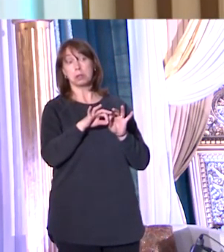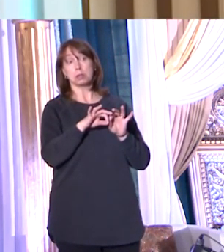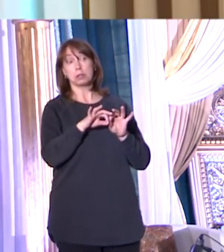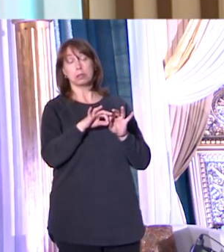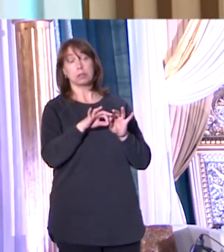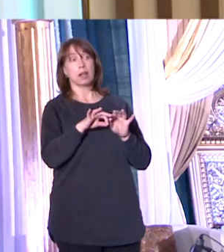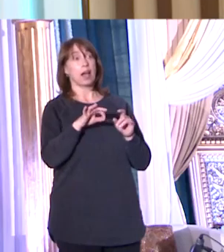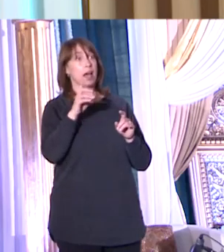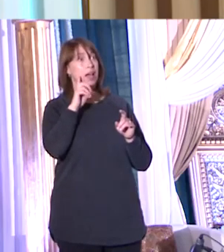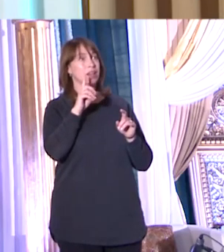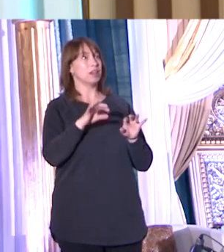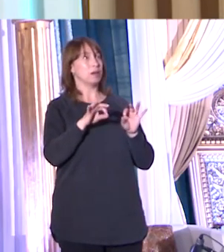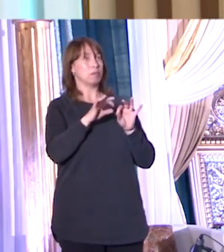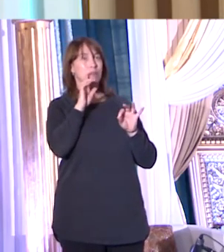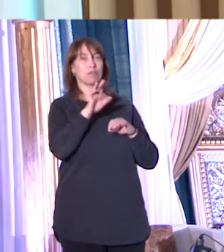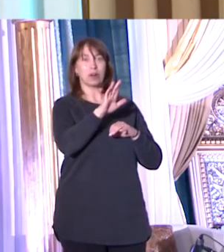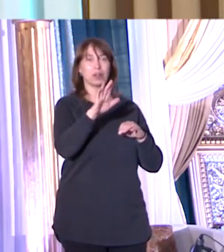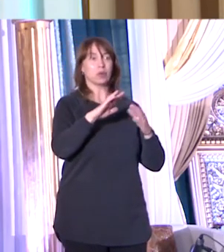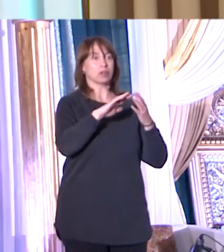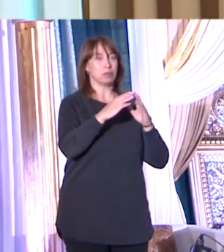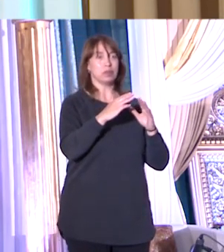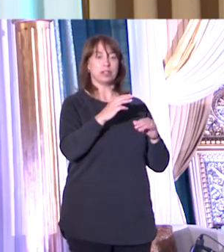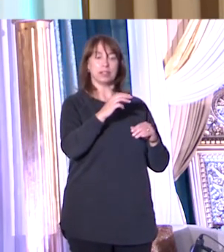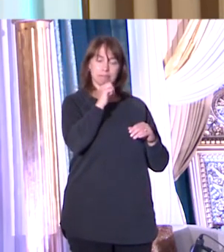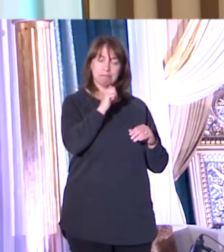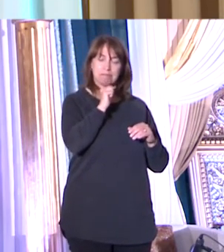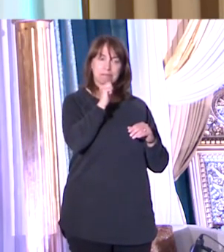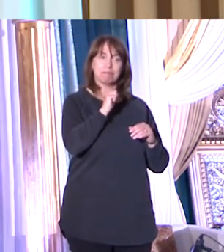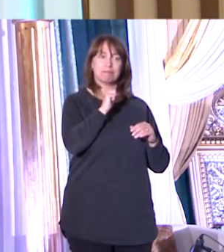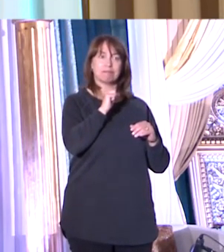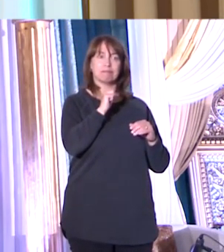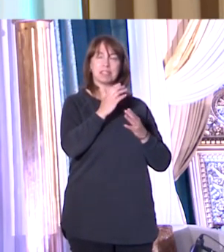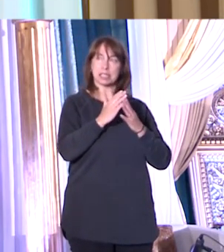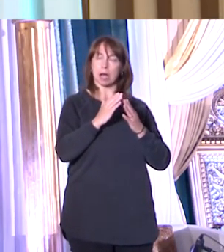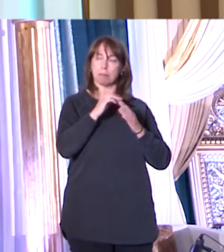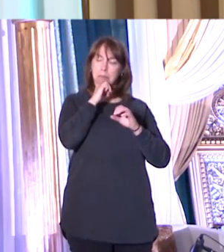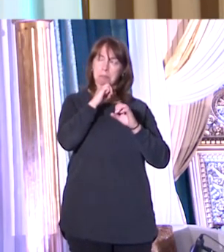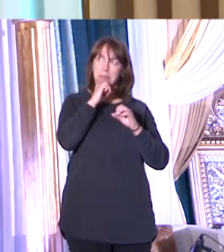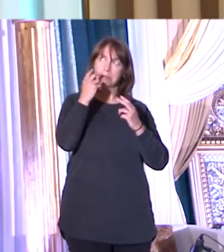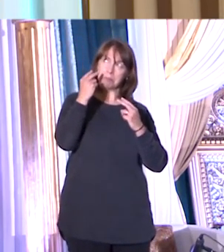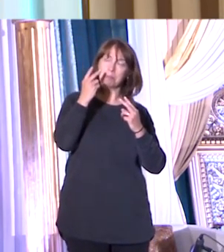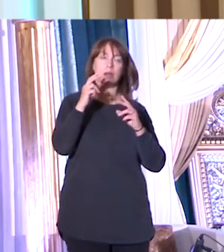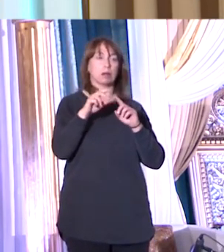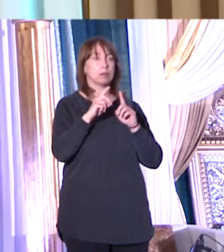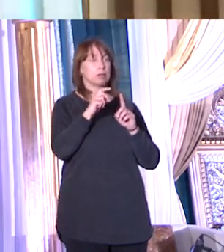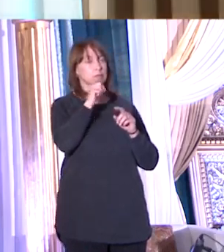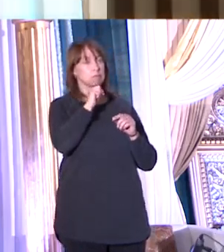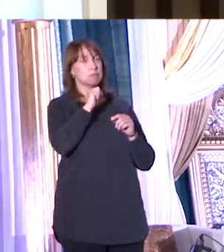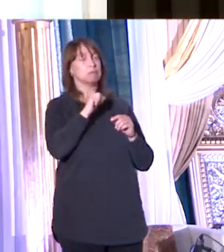to your community. And to me, this is perhaps the most important thing I've taken from this.